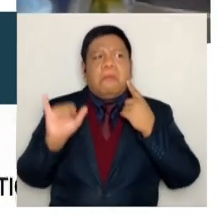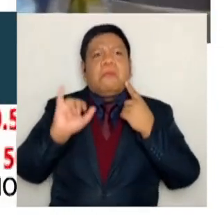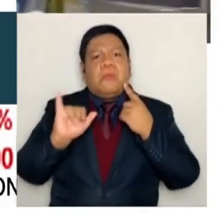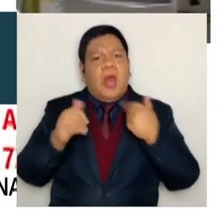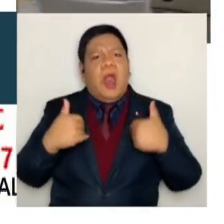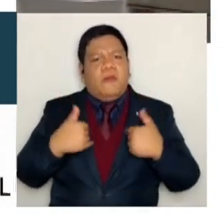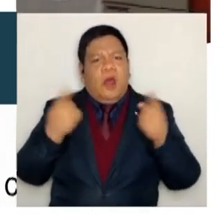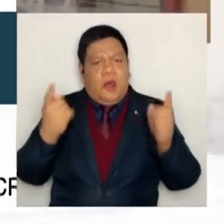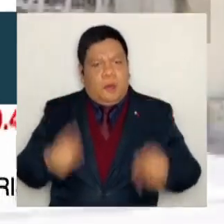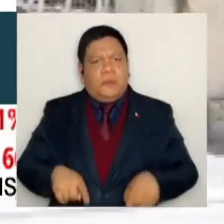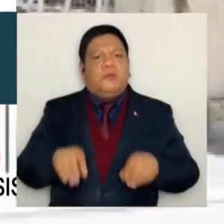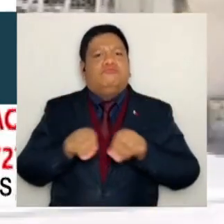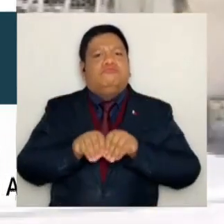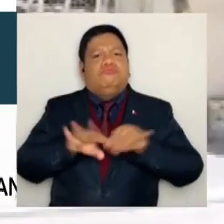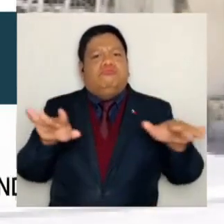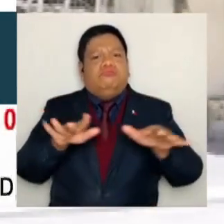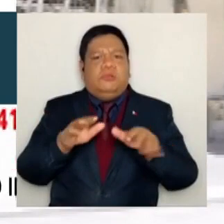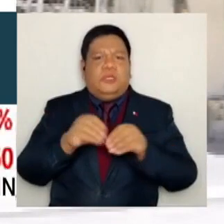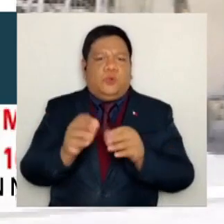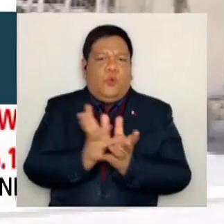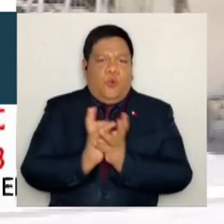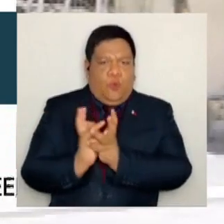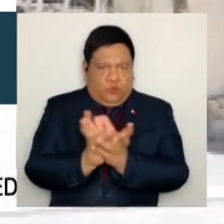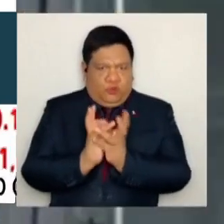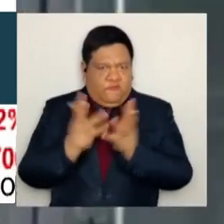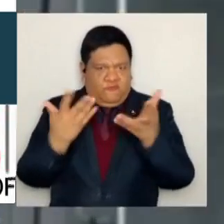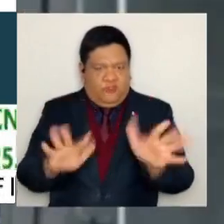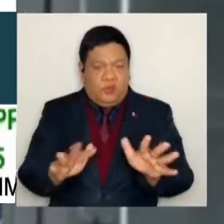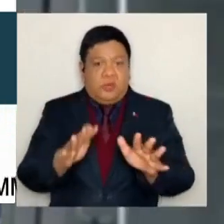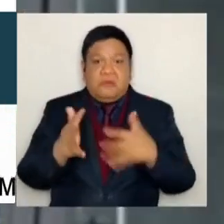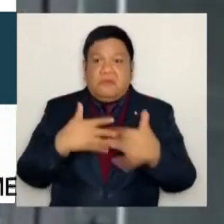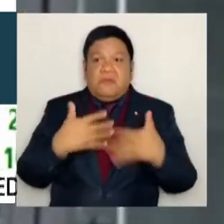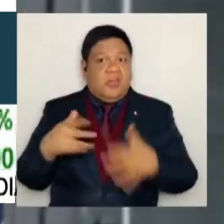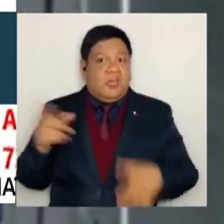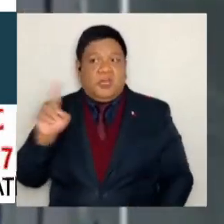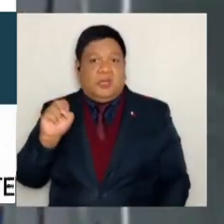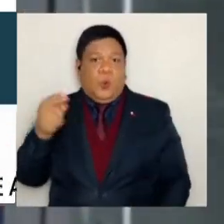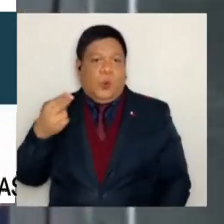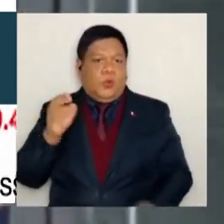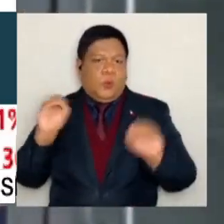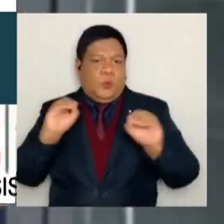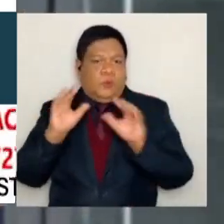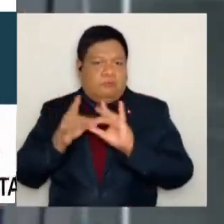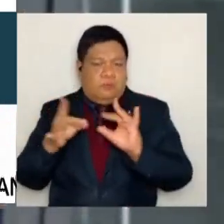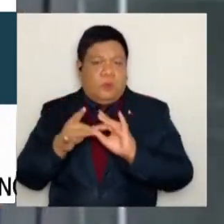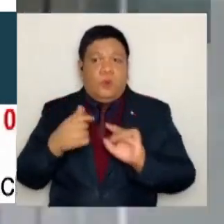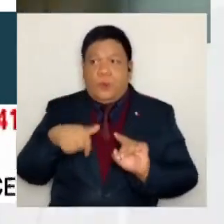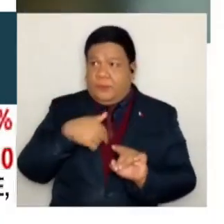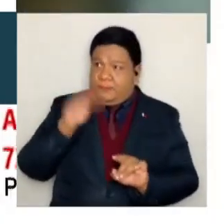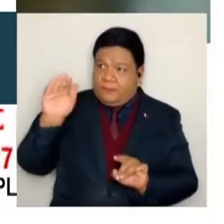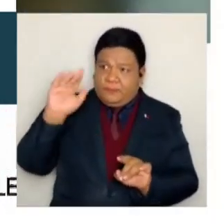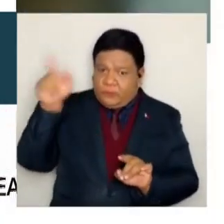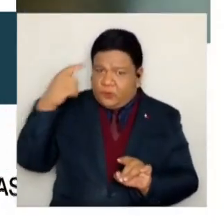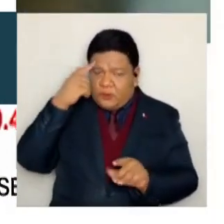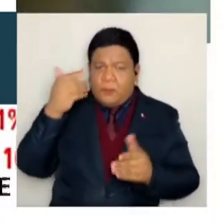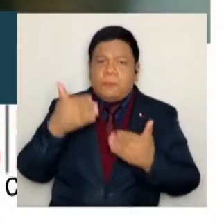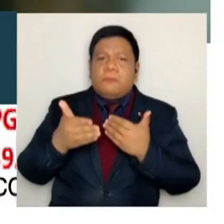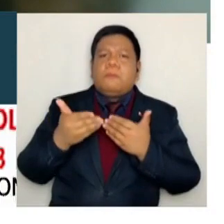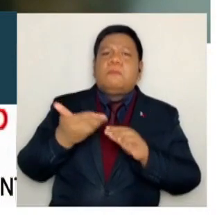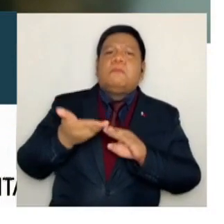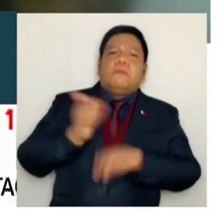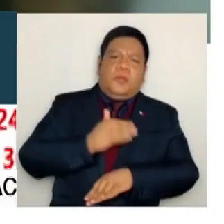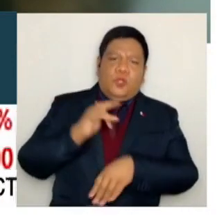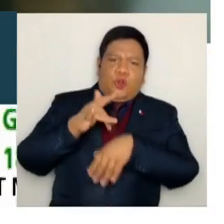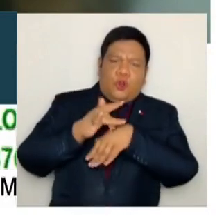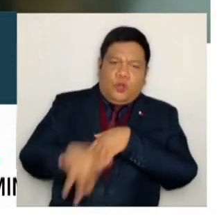transmission is there, even though there has been no formal confirmation. We asked the government for an earlier lockdown early in March. It